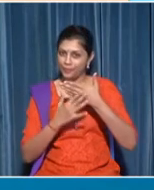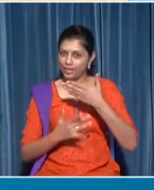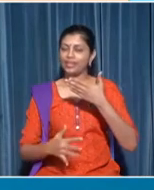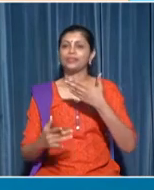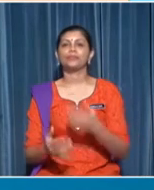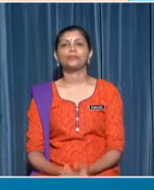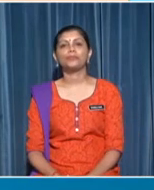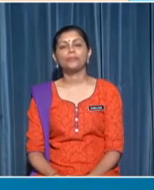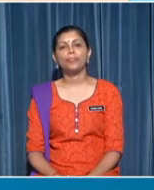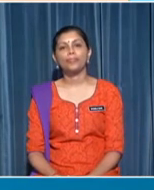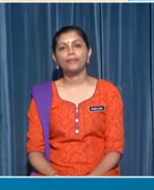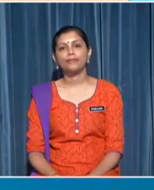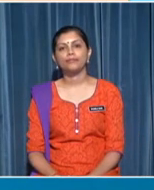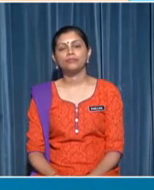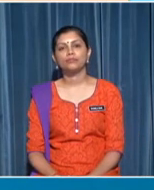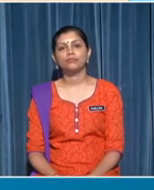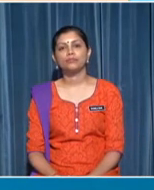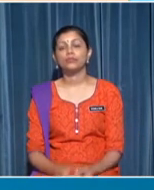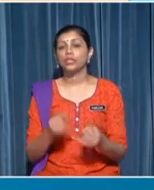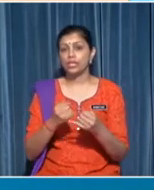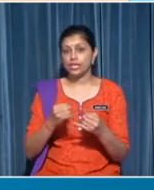least is a paper cup.